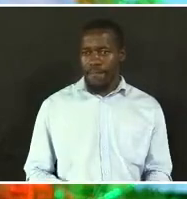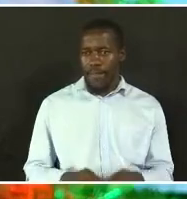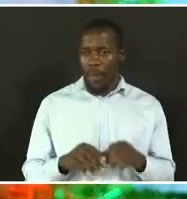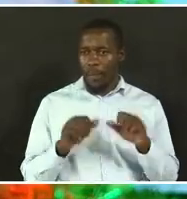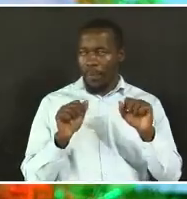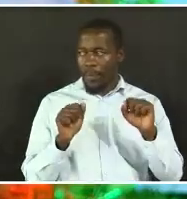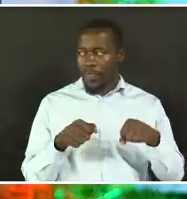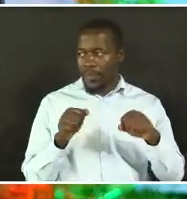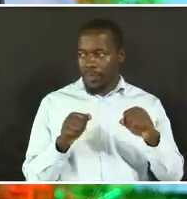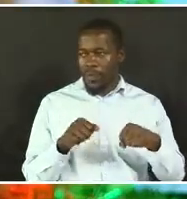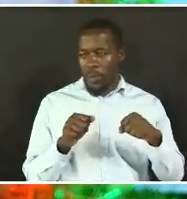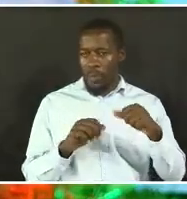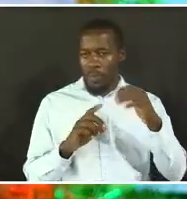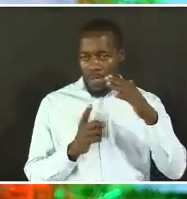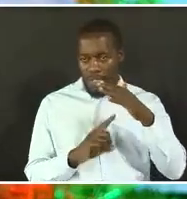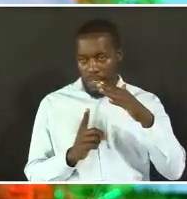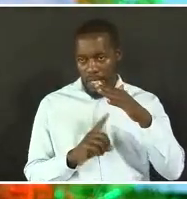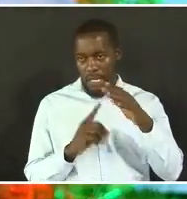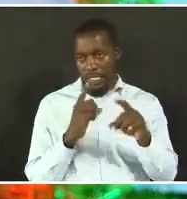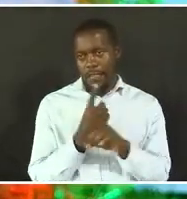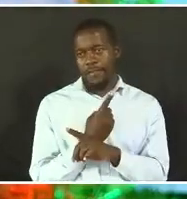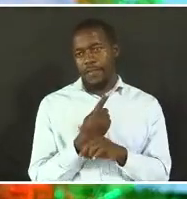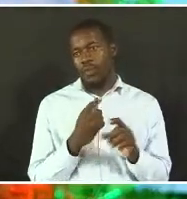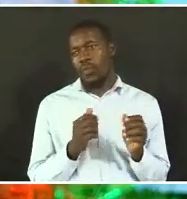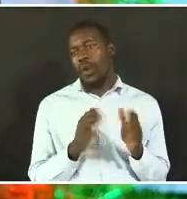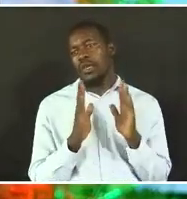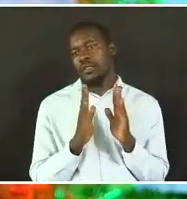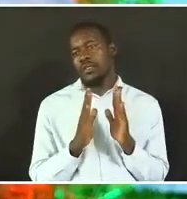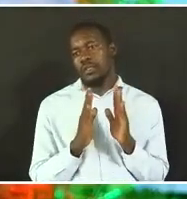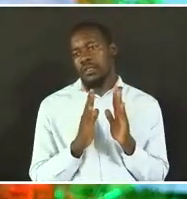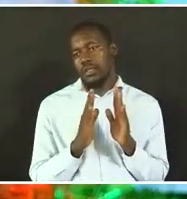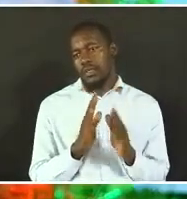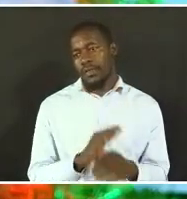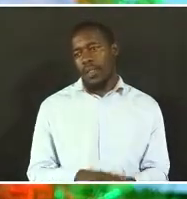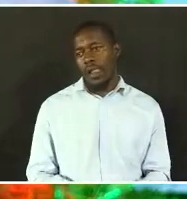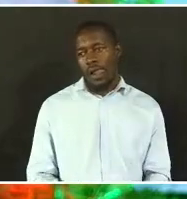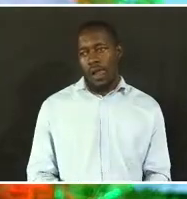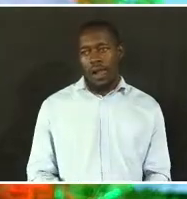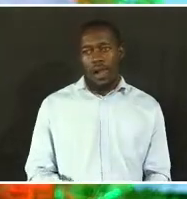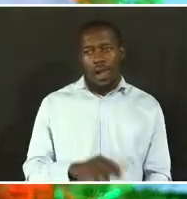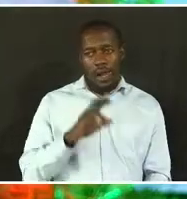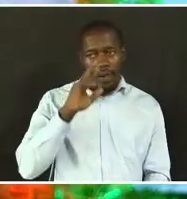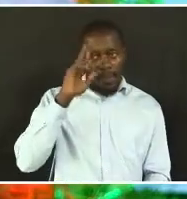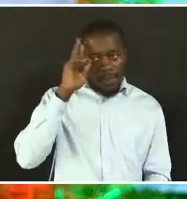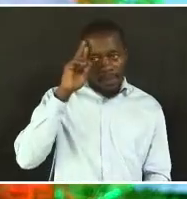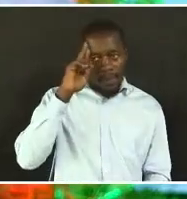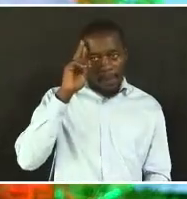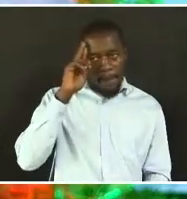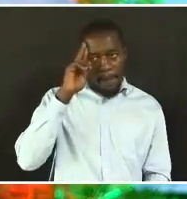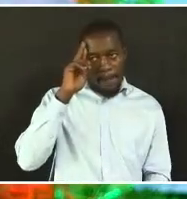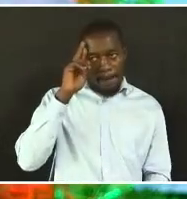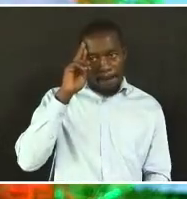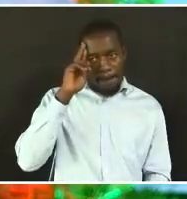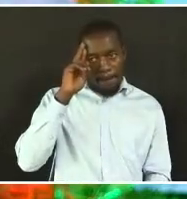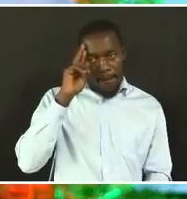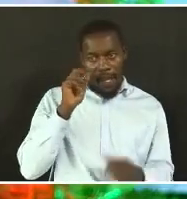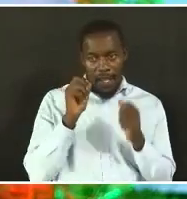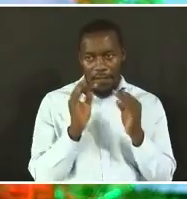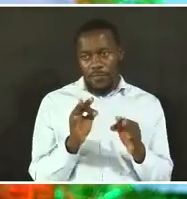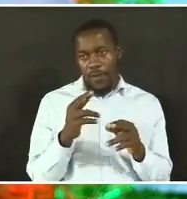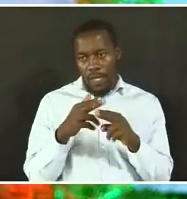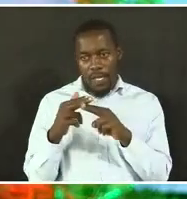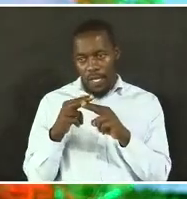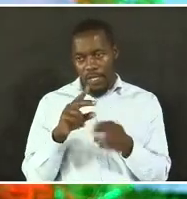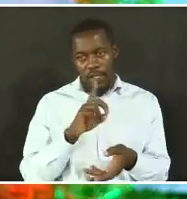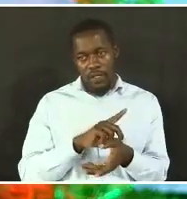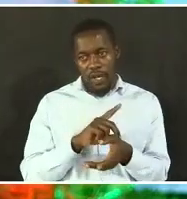It's a ministry to everyone in that setup. Remember, a well taken care of doctor will take